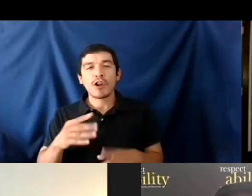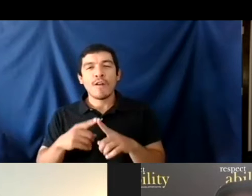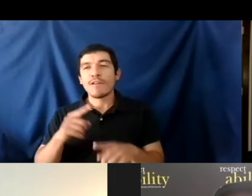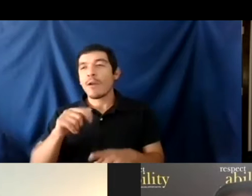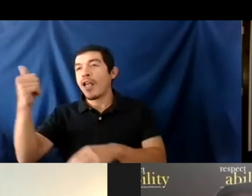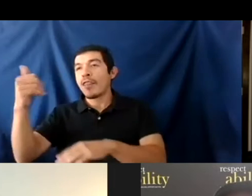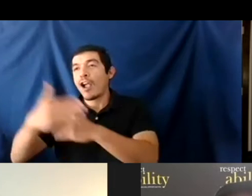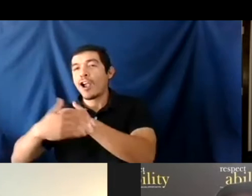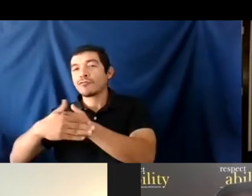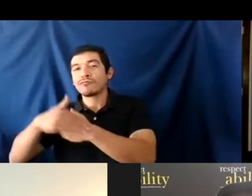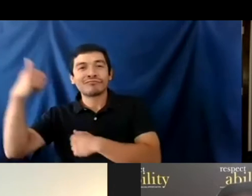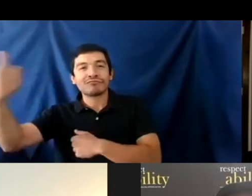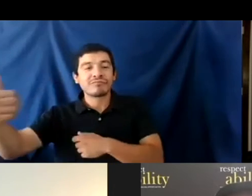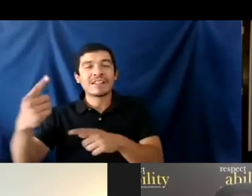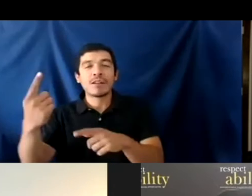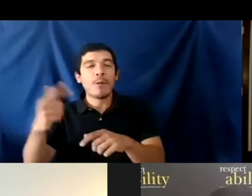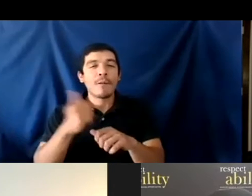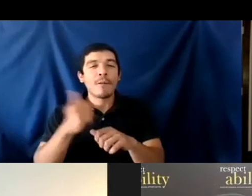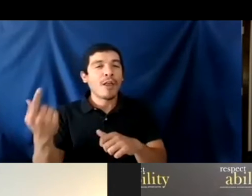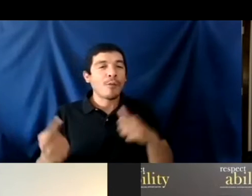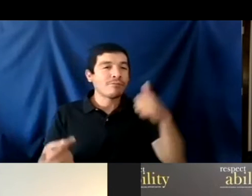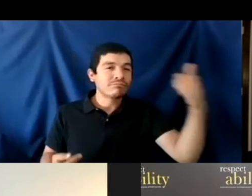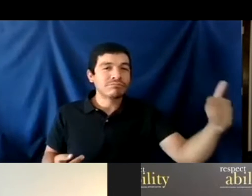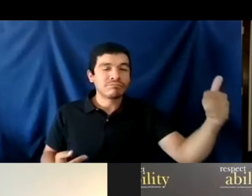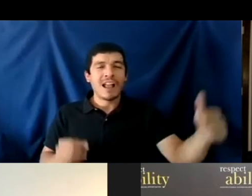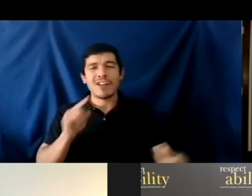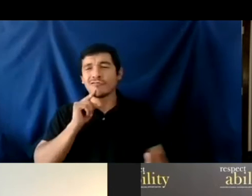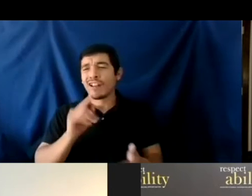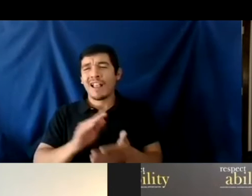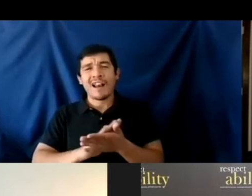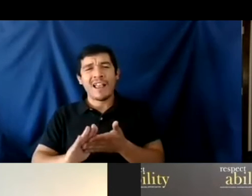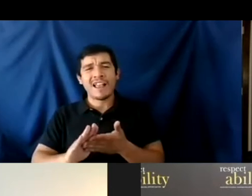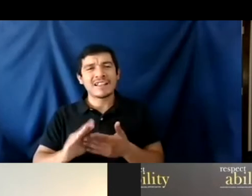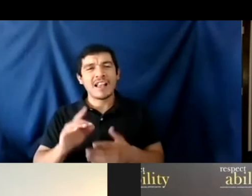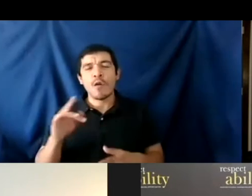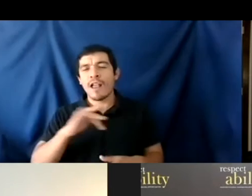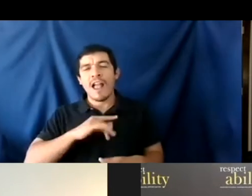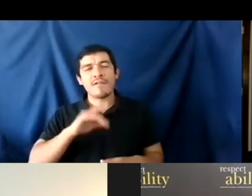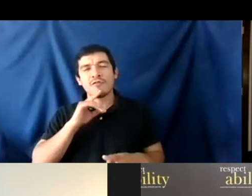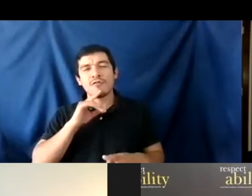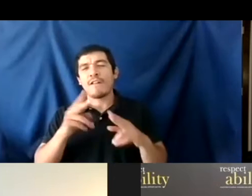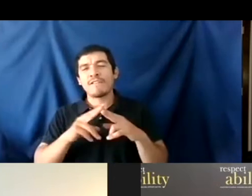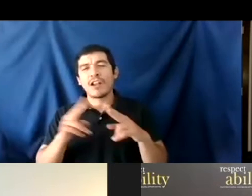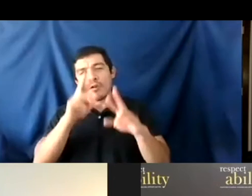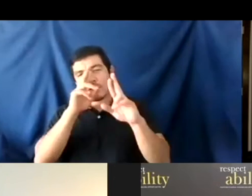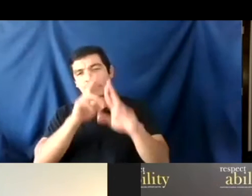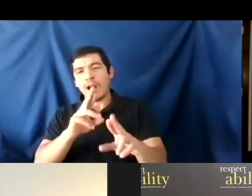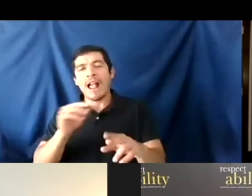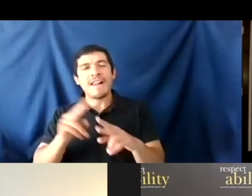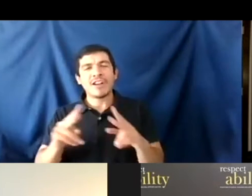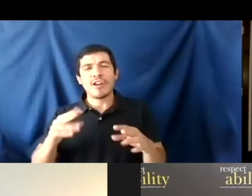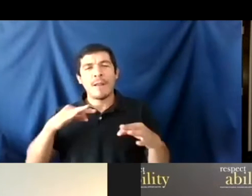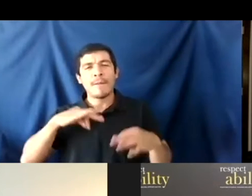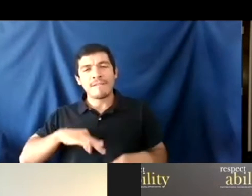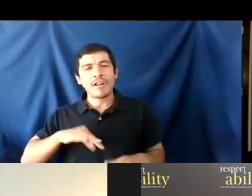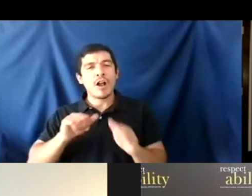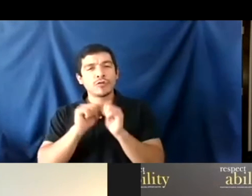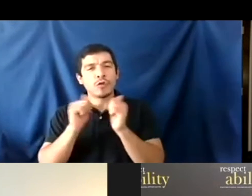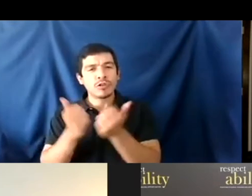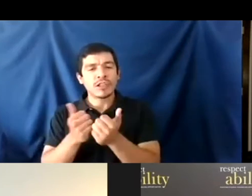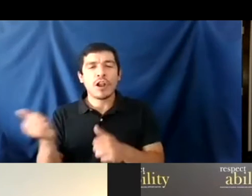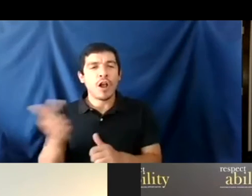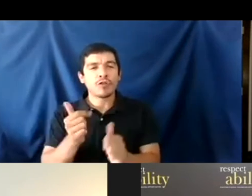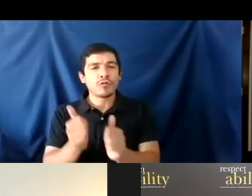country, someone from someone else. And it's really been such a respectful and mutually beneficial association, because